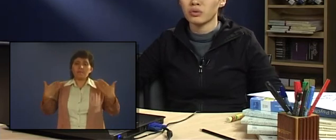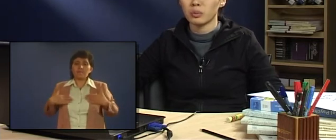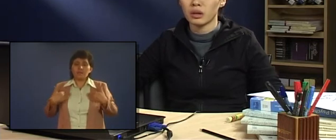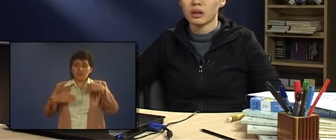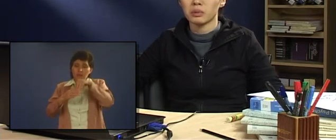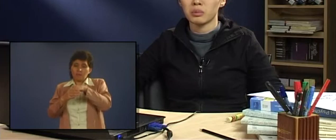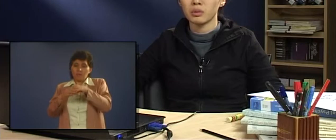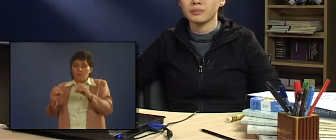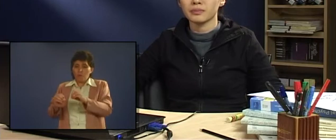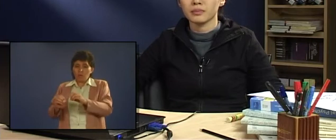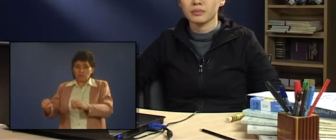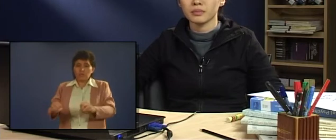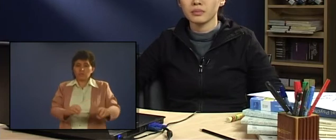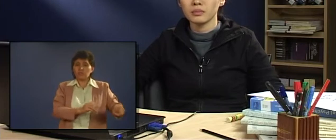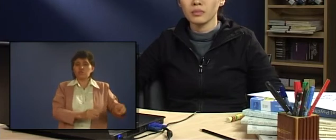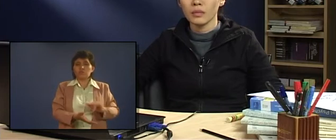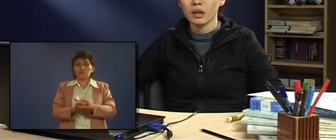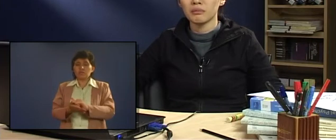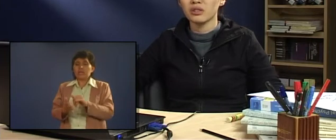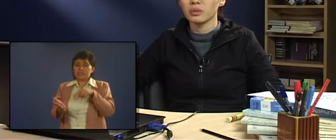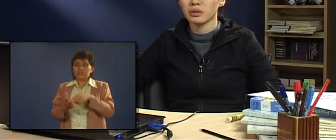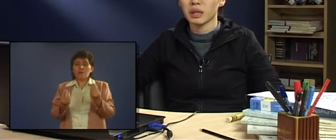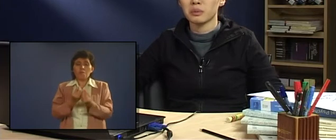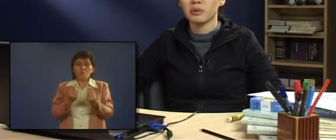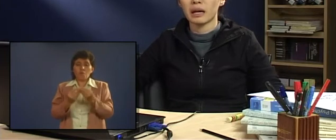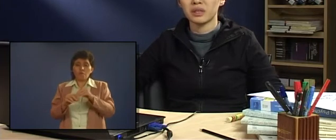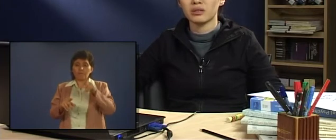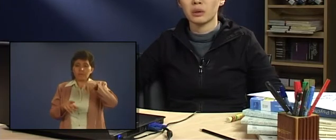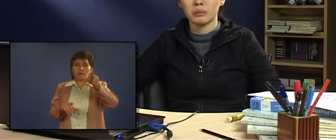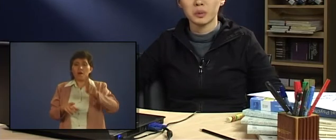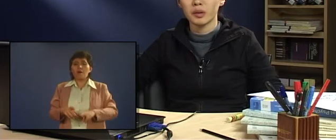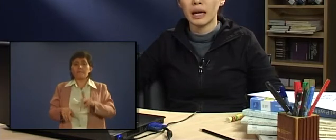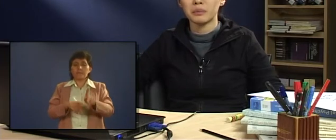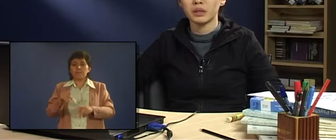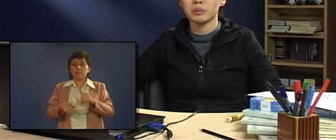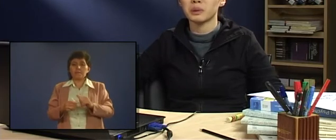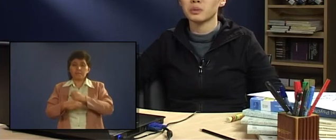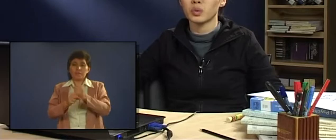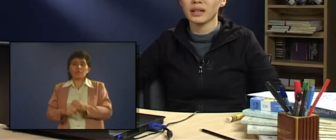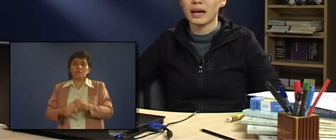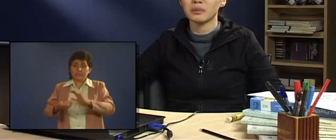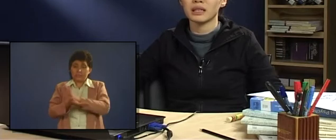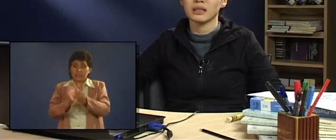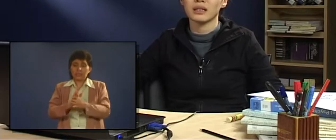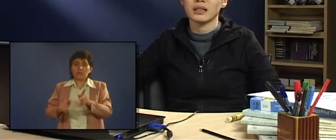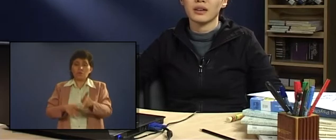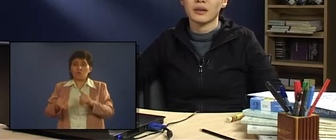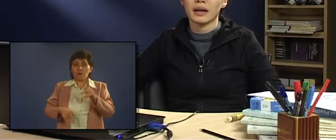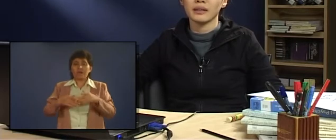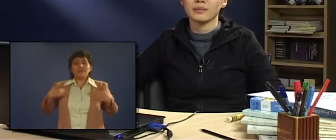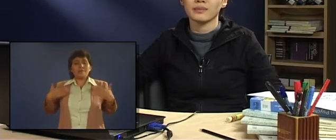this are more for PR people and they just want to make people happy so that when people are happy people would work happily